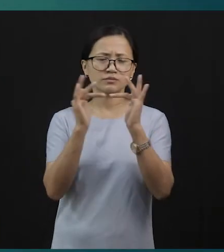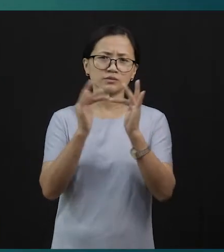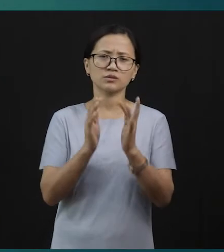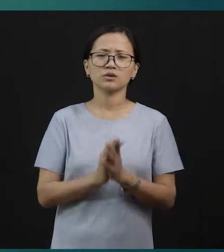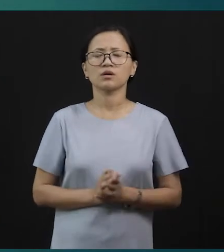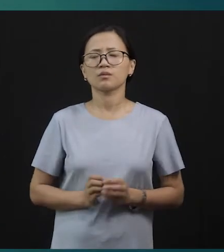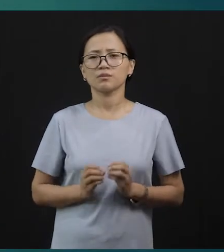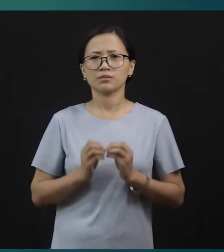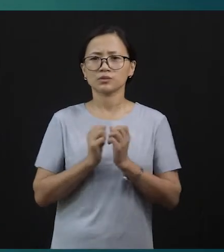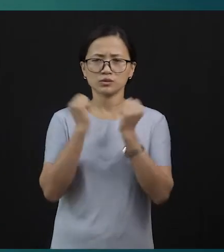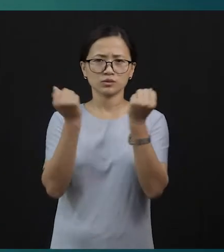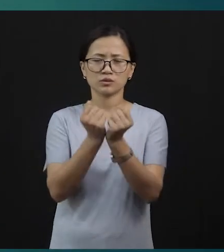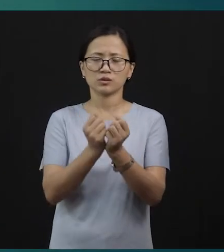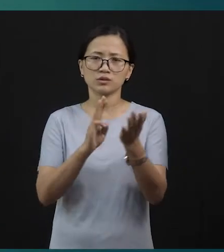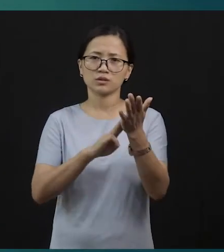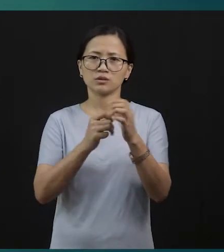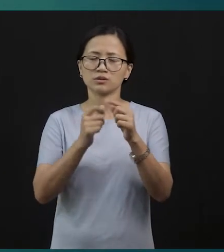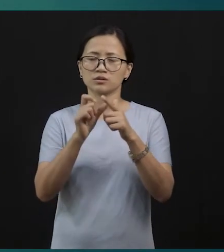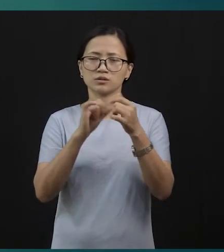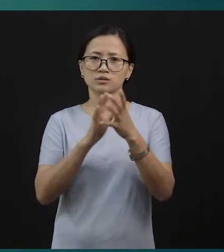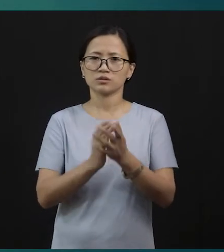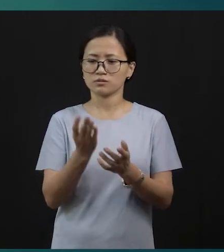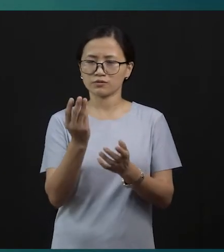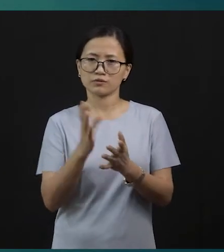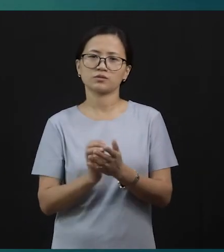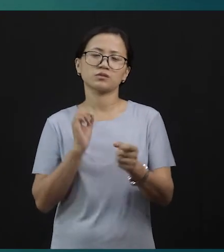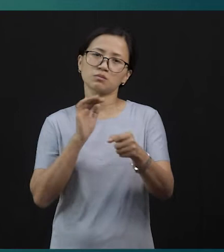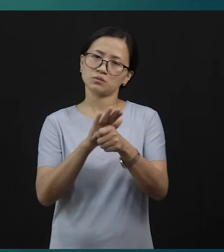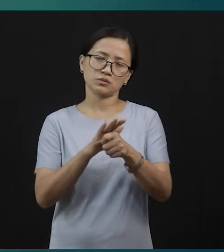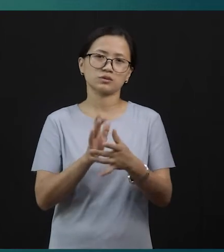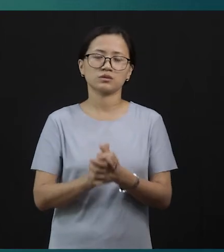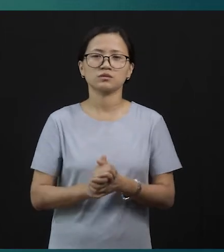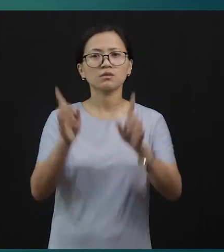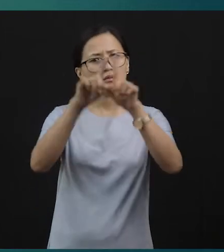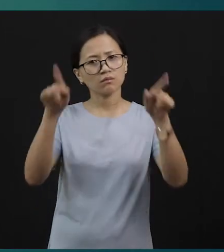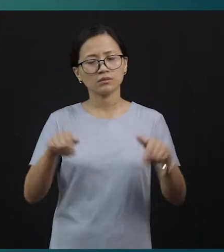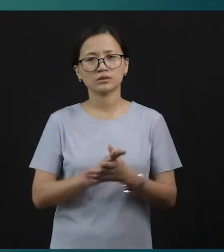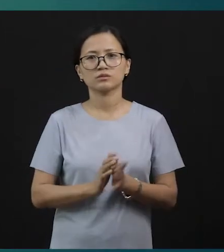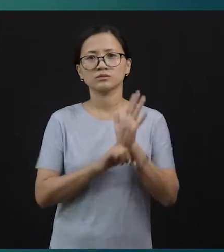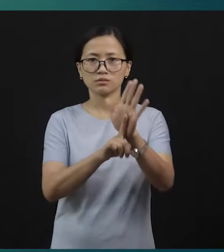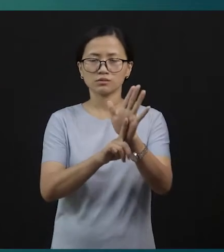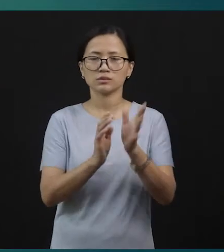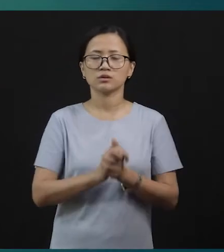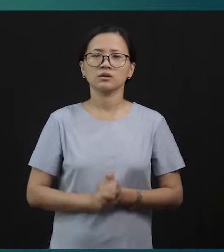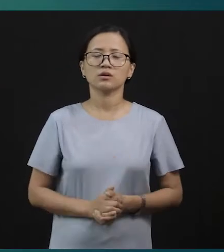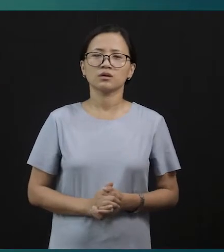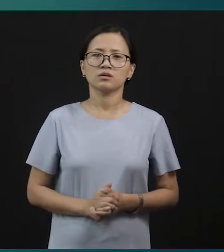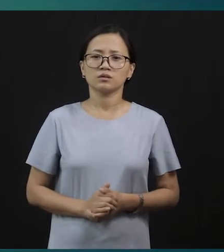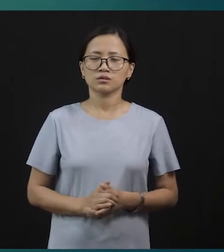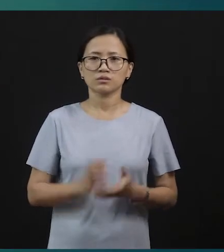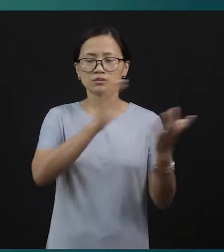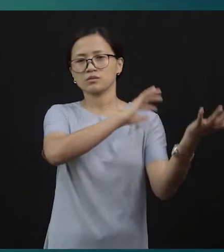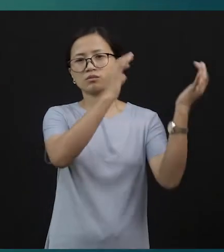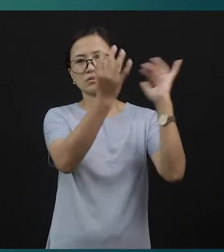so many things. If anything happened, you can post it in a flick of a second, right? In a flick of a second, you can post everything and then